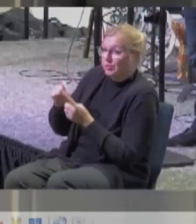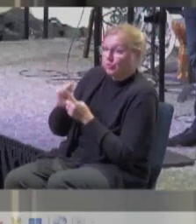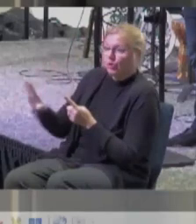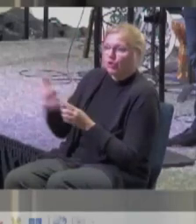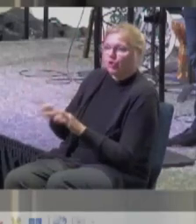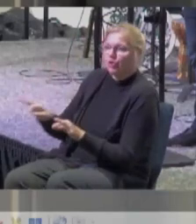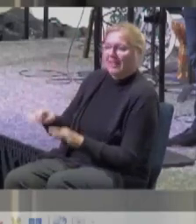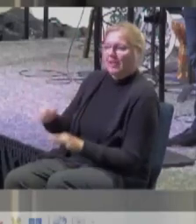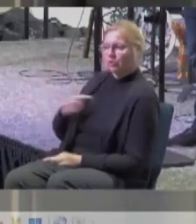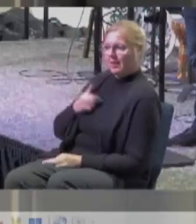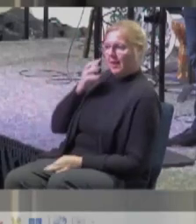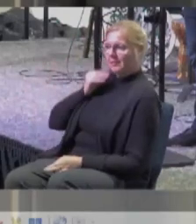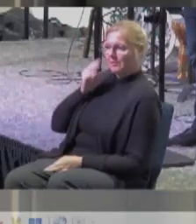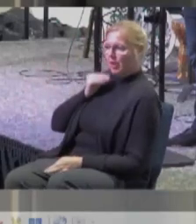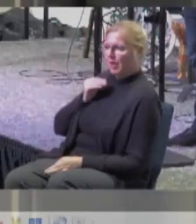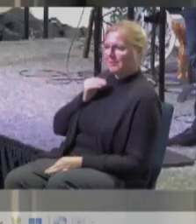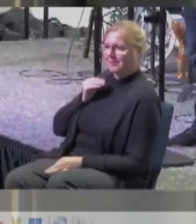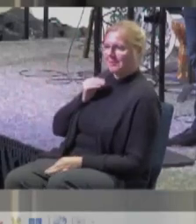I experience.